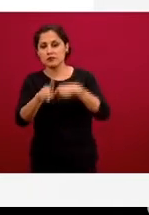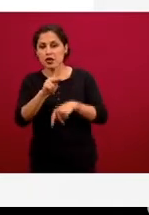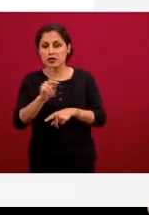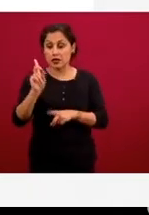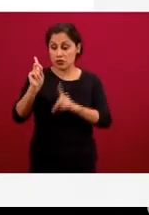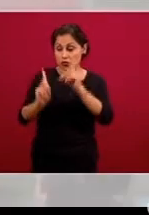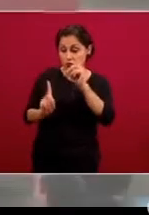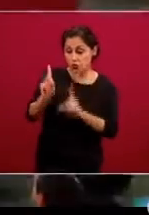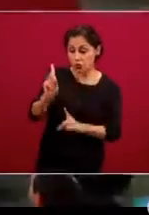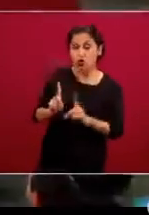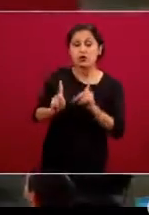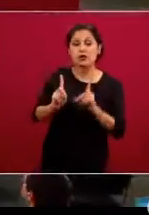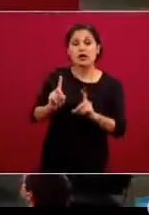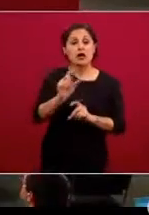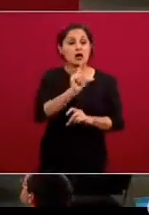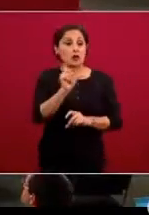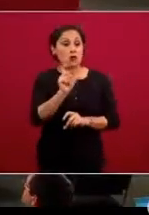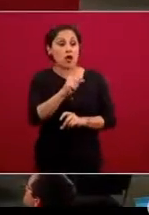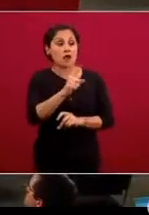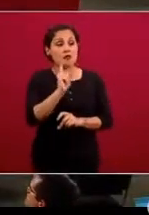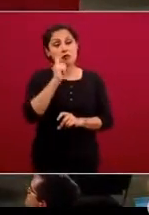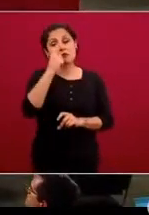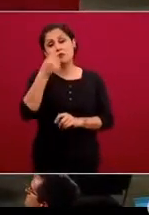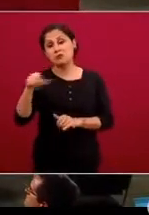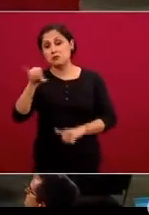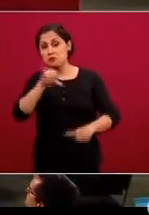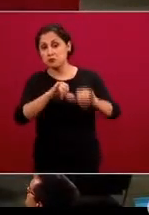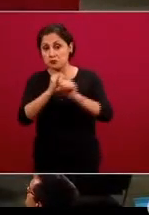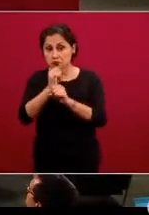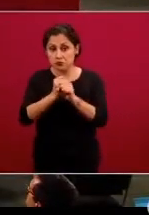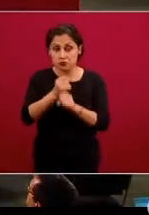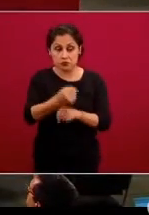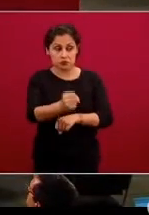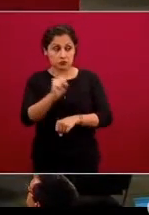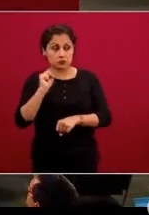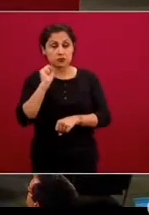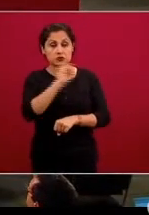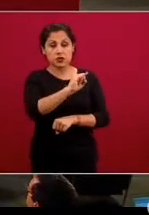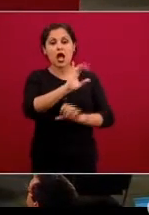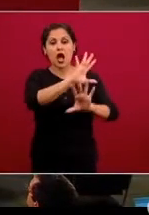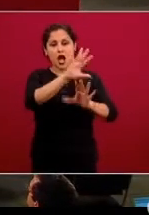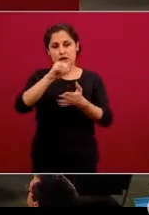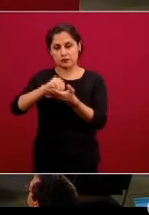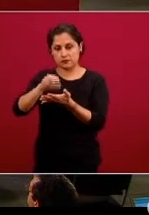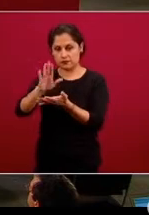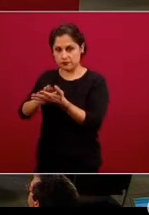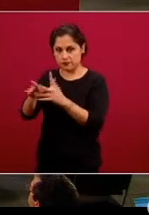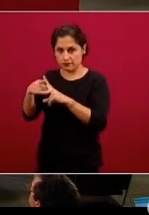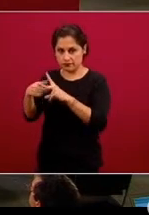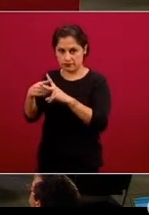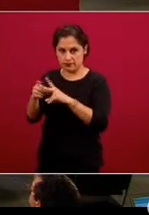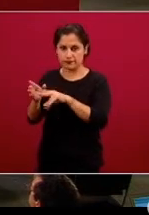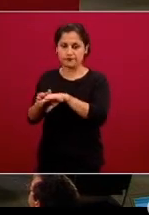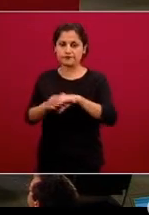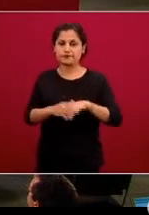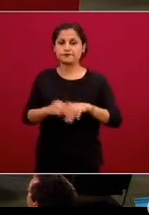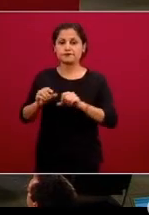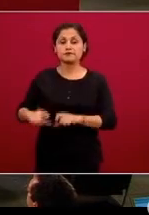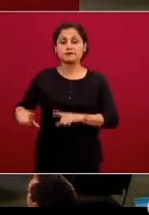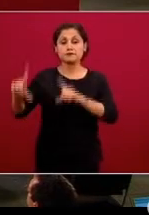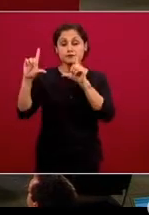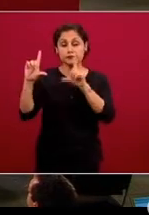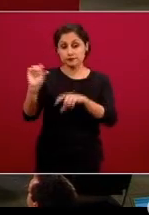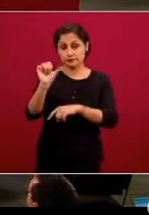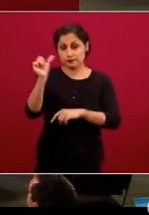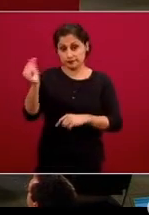into our database. Let's go to the next slide. This is the